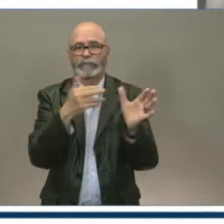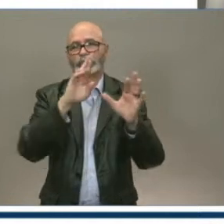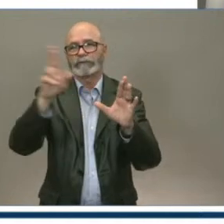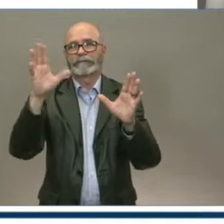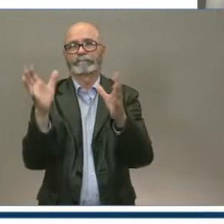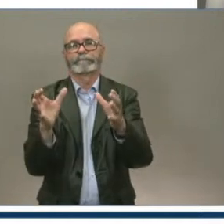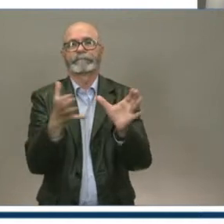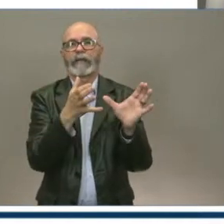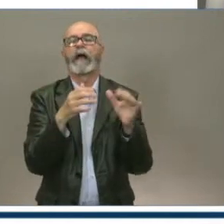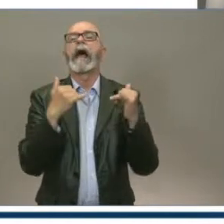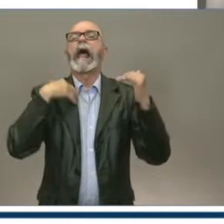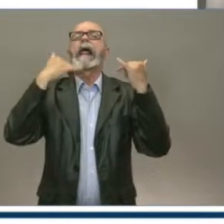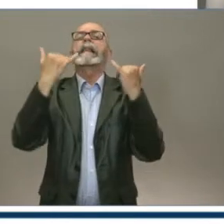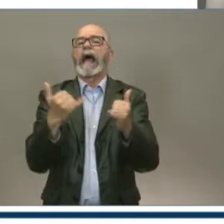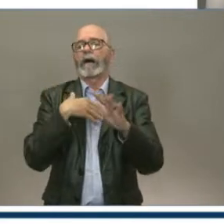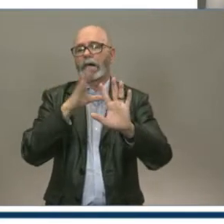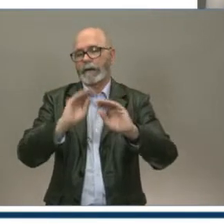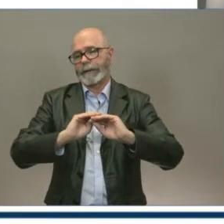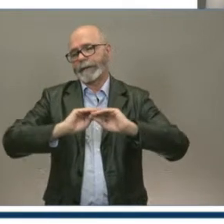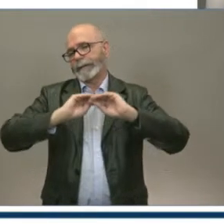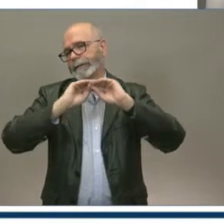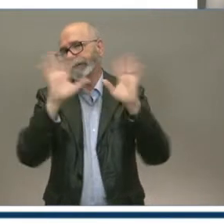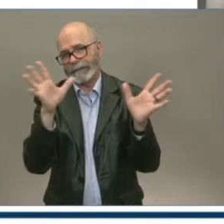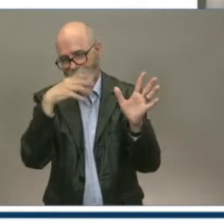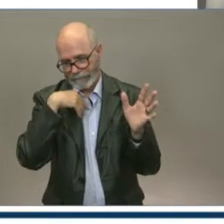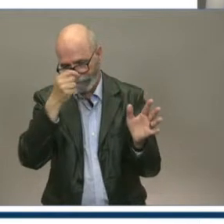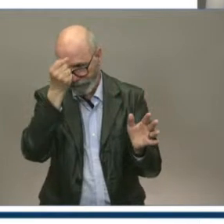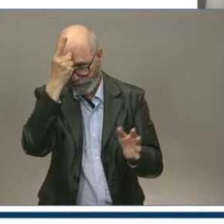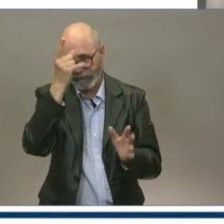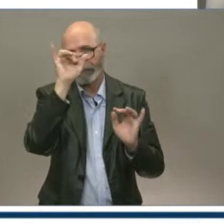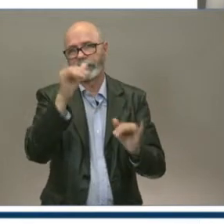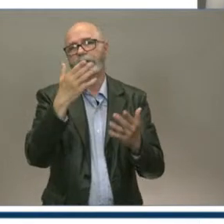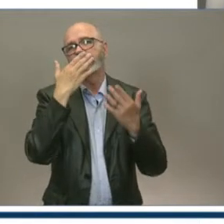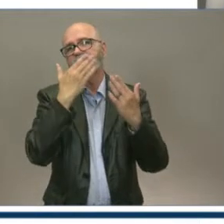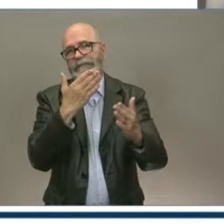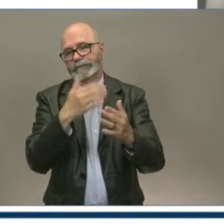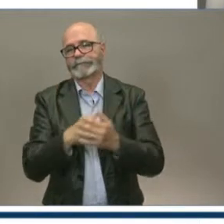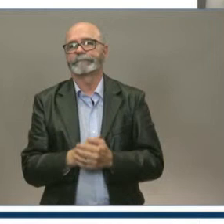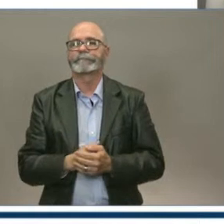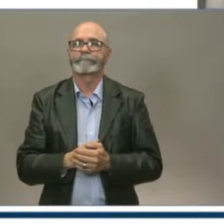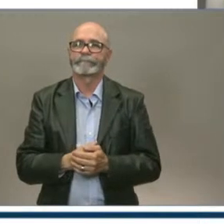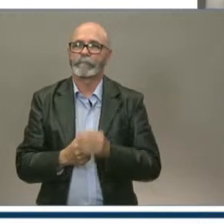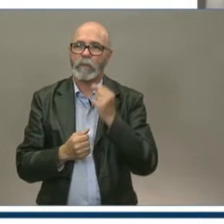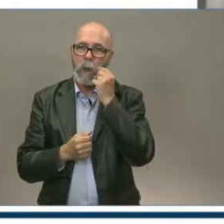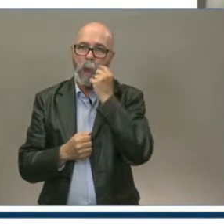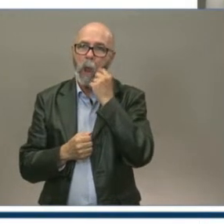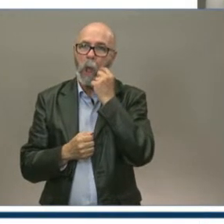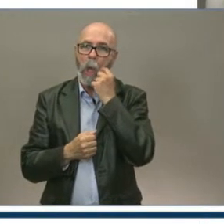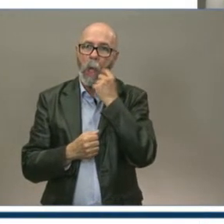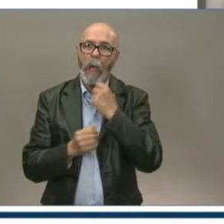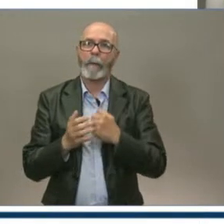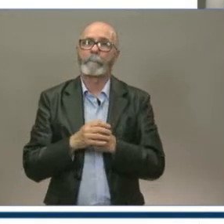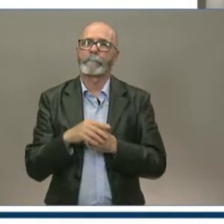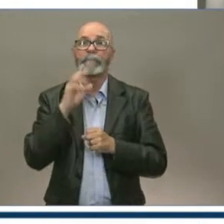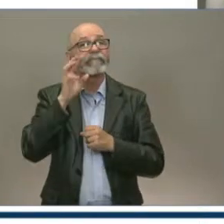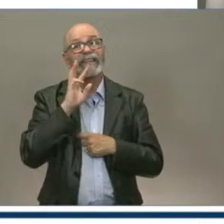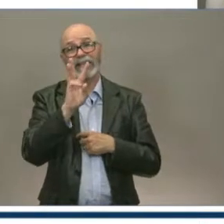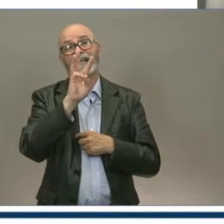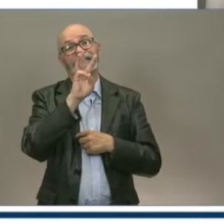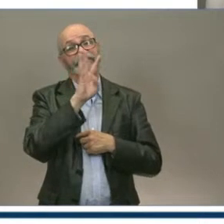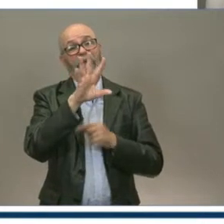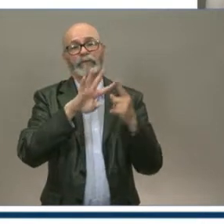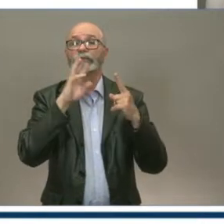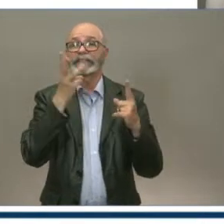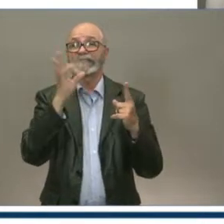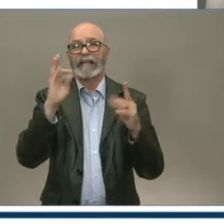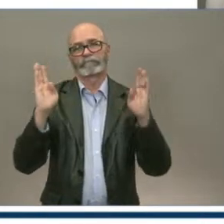thick. I'm going to ask you a two-barrel question. One's a short snapper. How many people are in that 65 to 69 age group you keep talking about